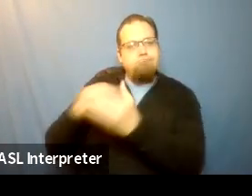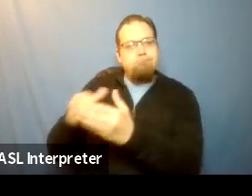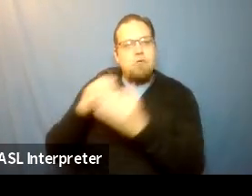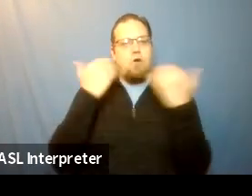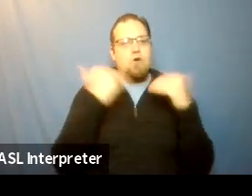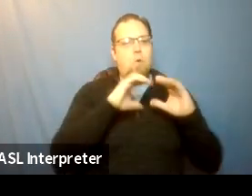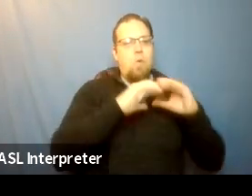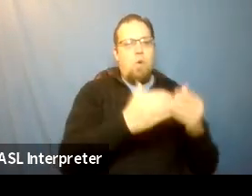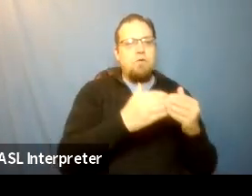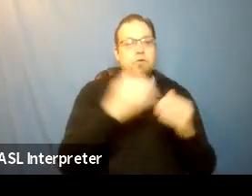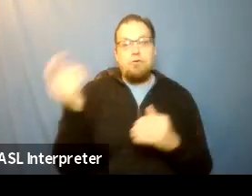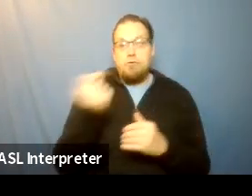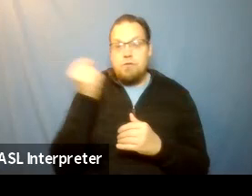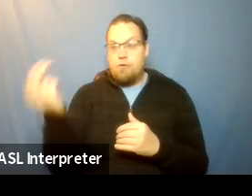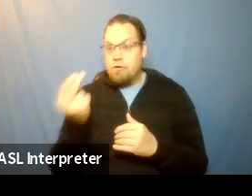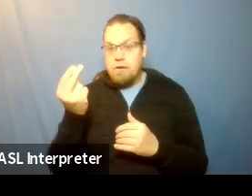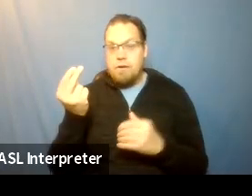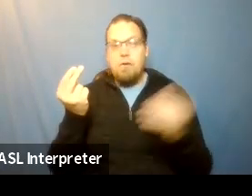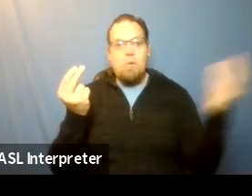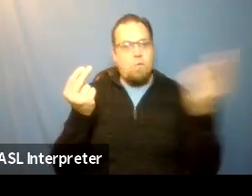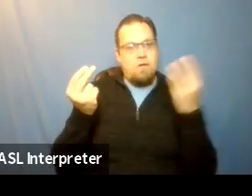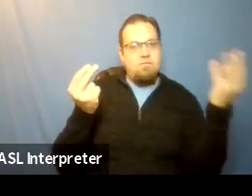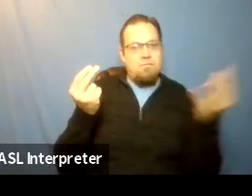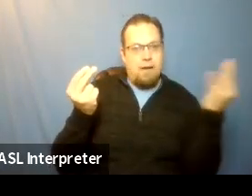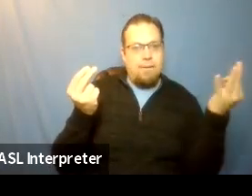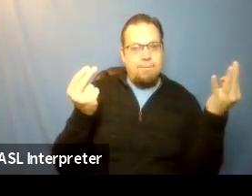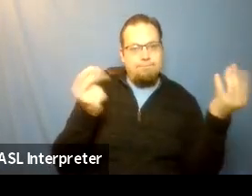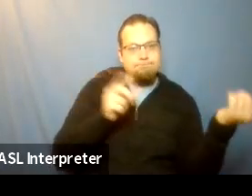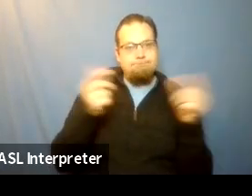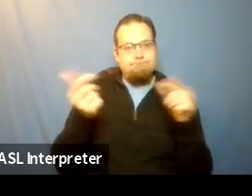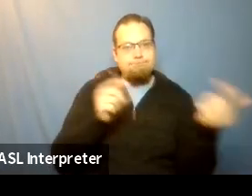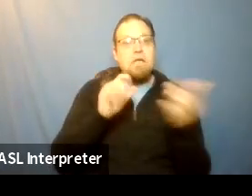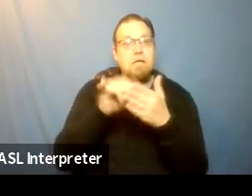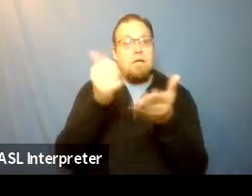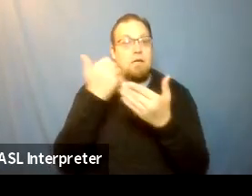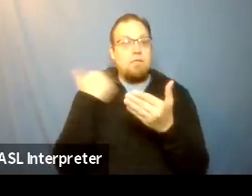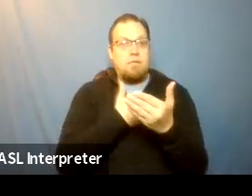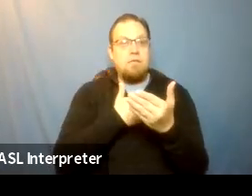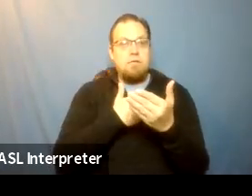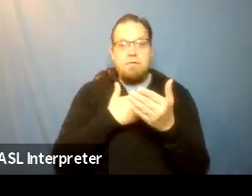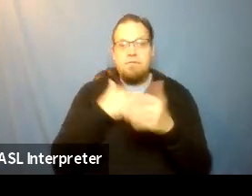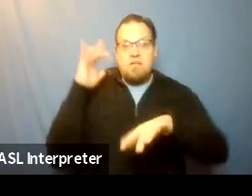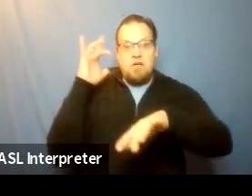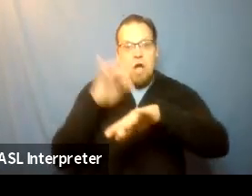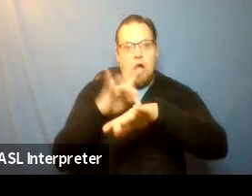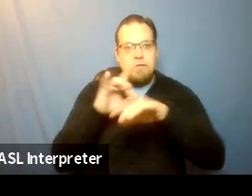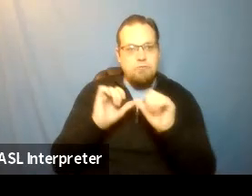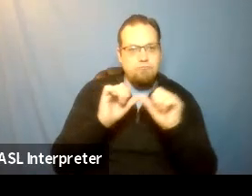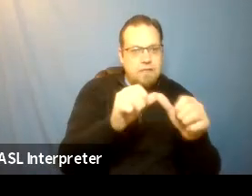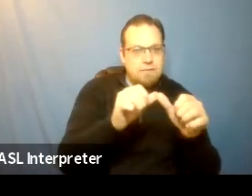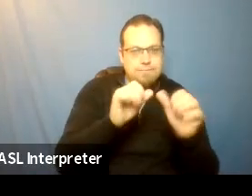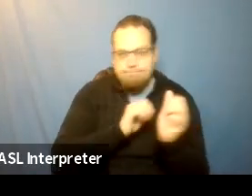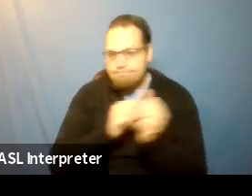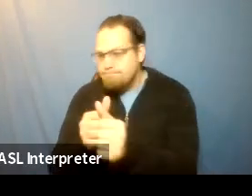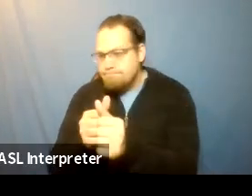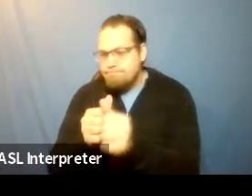for Tuesday and Thursday and cohorts for Wednesday and Friday. This helps us maintain contact tracing and ensures that we